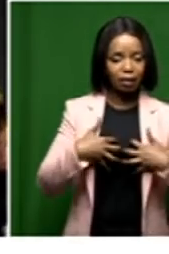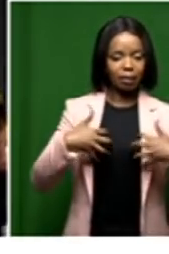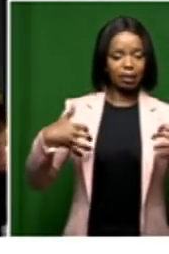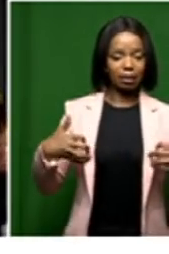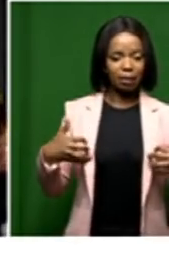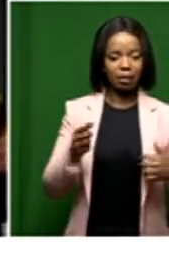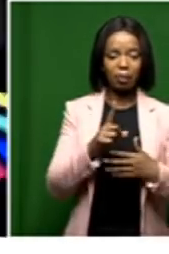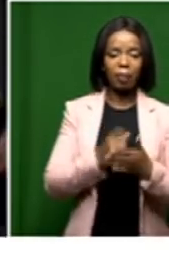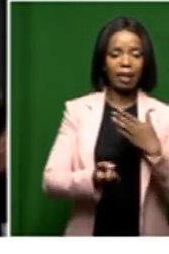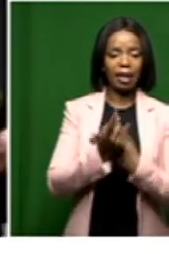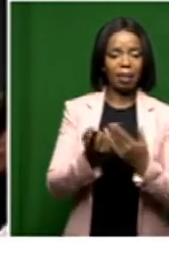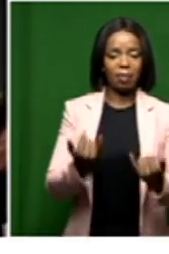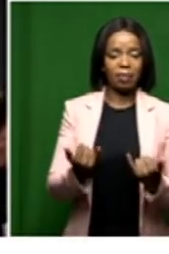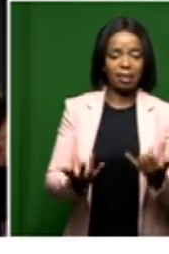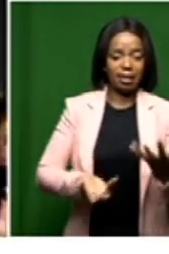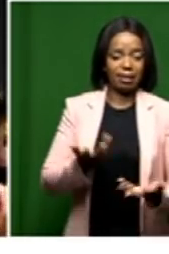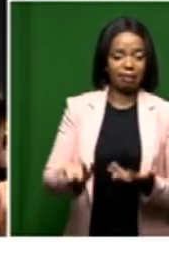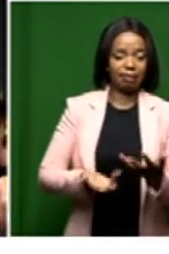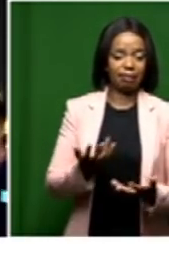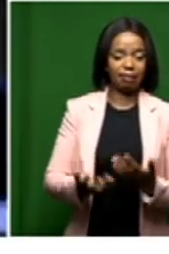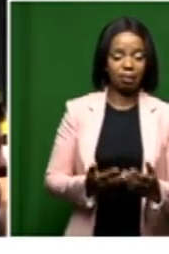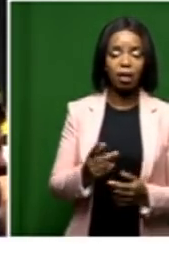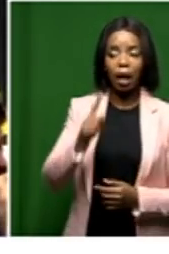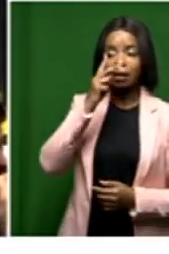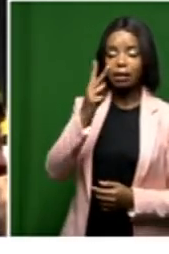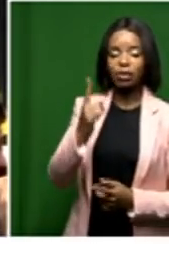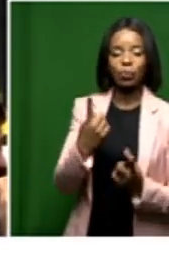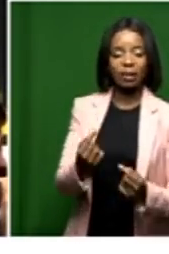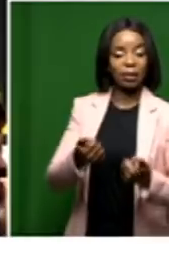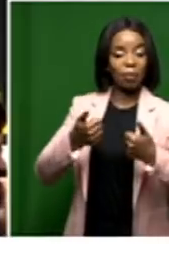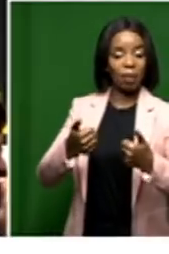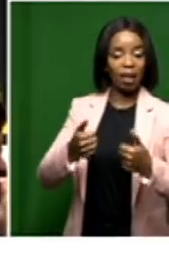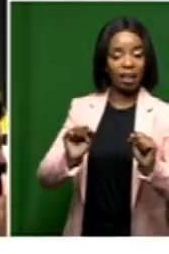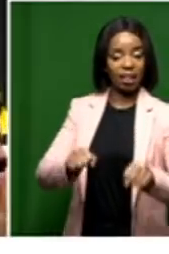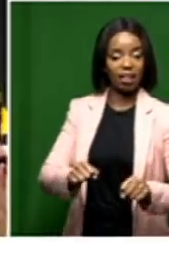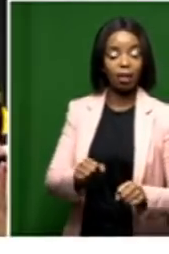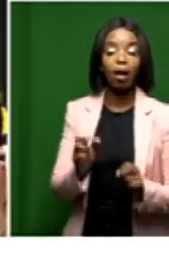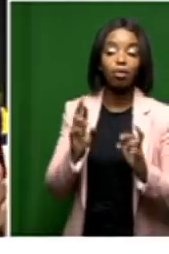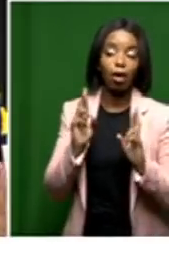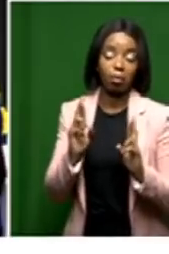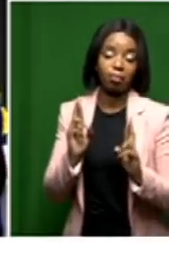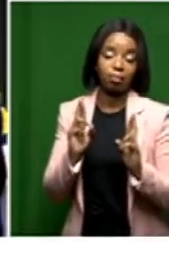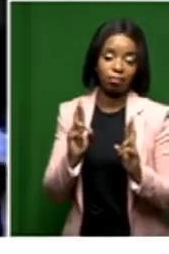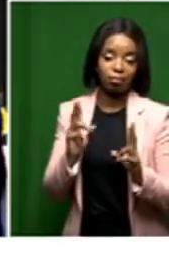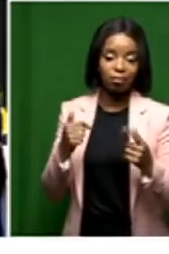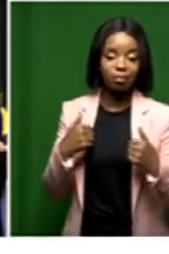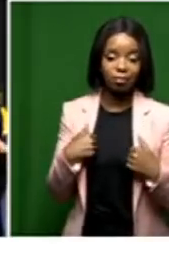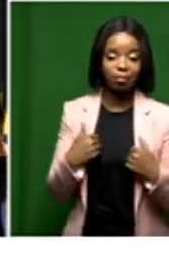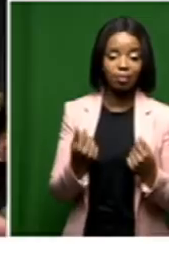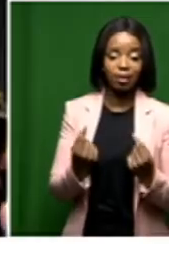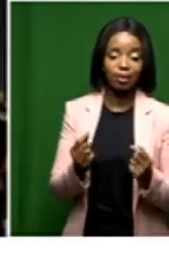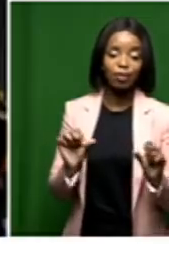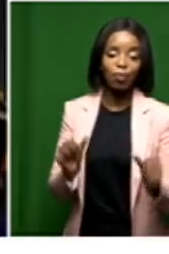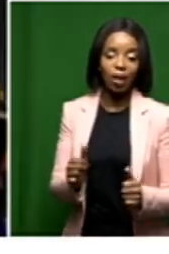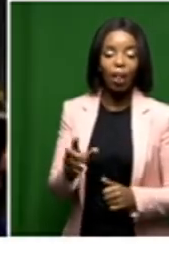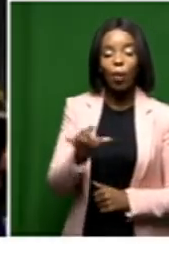is going to happen today. Yeah, you're anticipating, obviously you've done well. Yes, I'm hopeful. I'm hopeful that I've done very well. Yes. And which